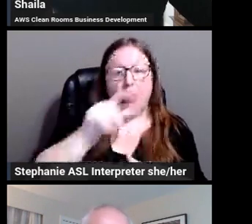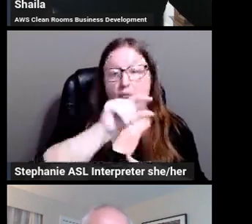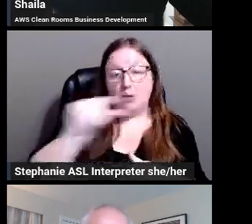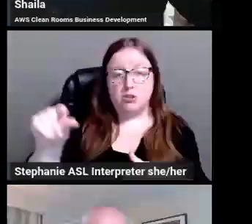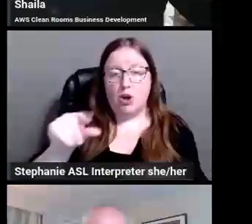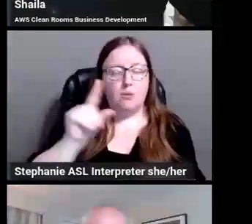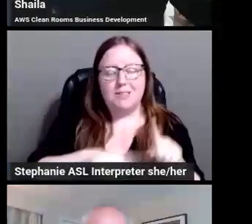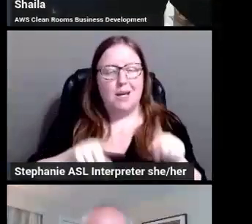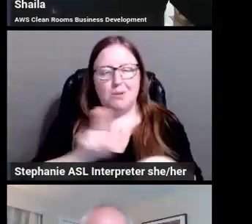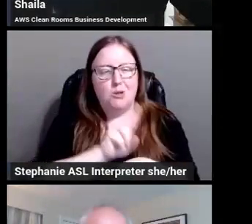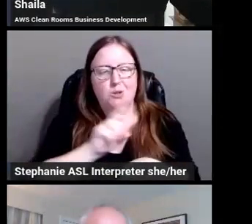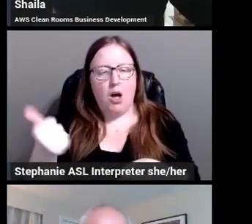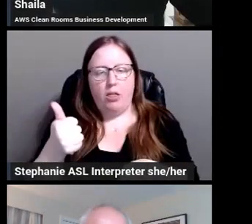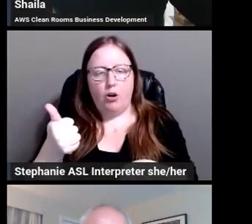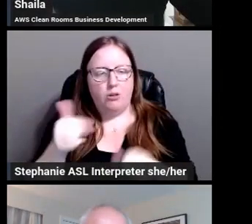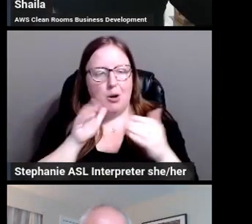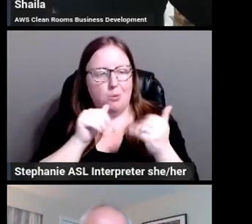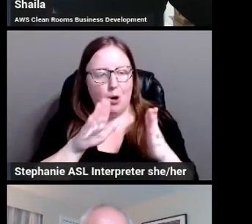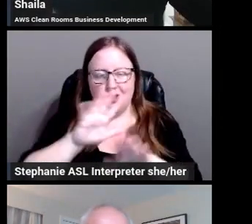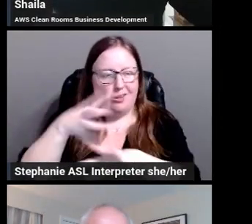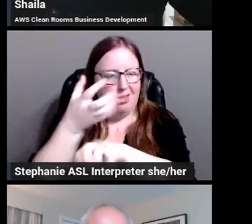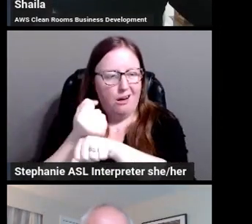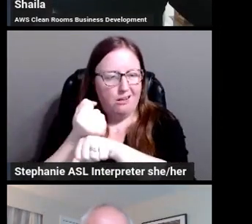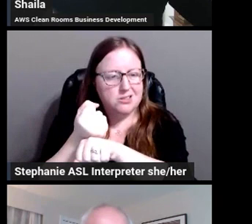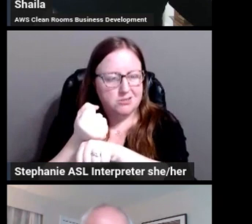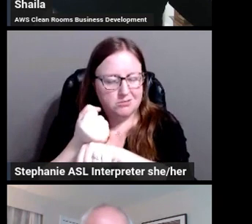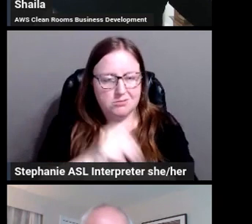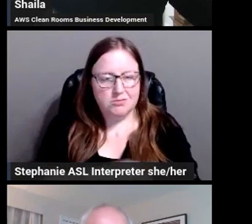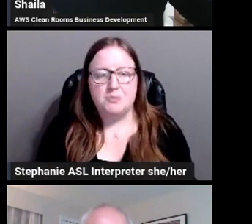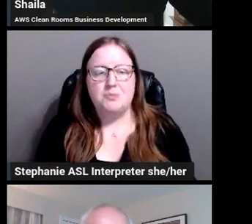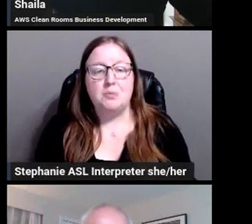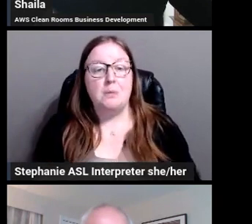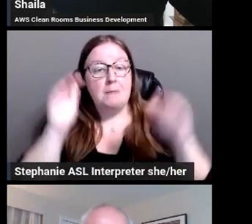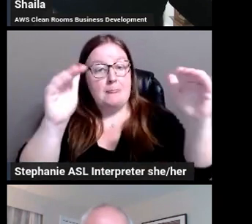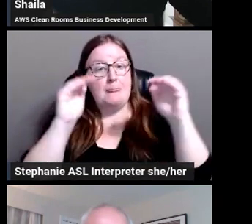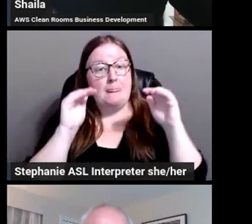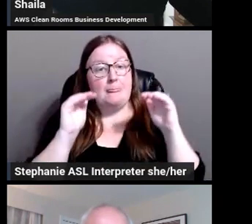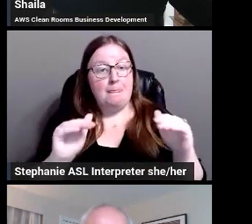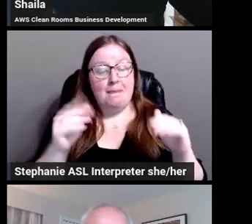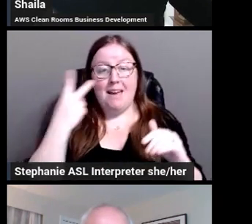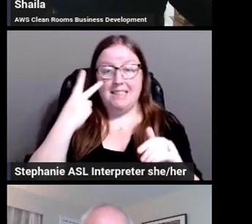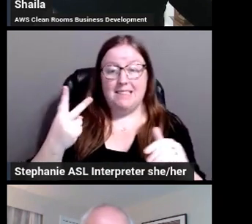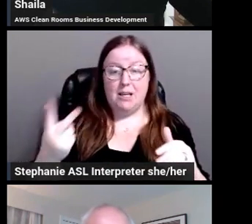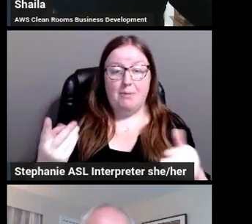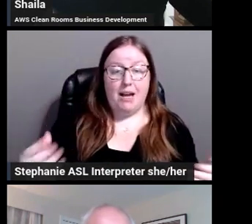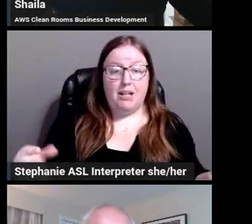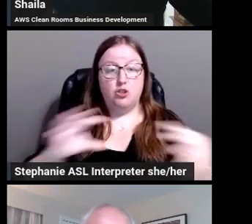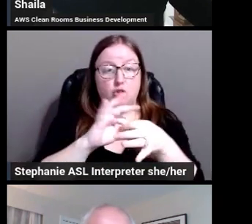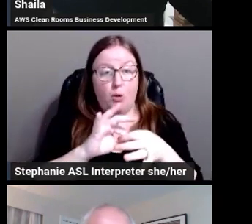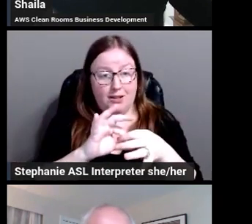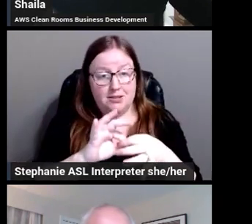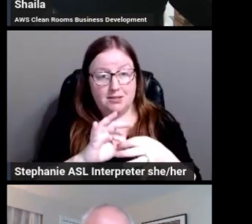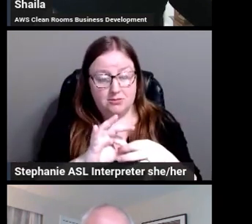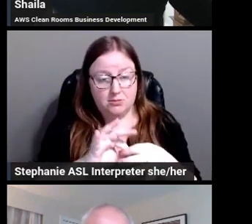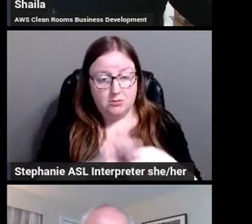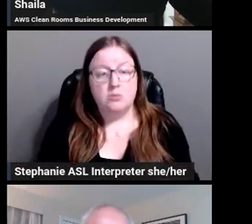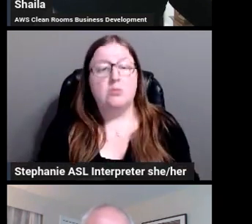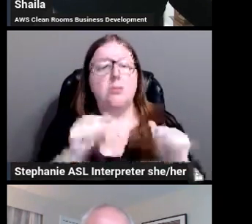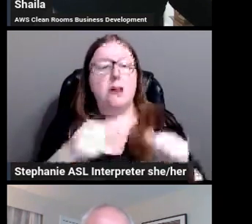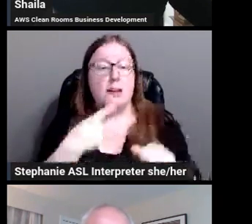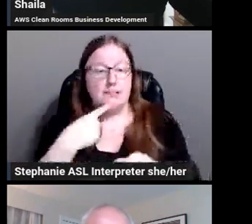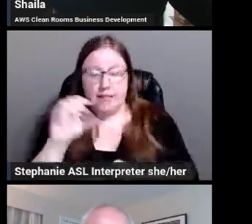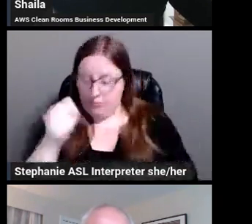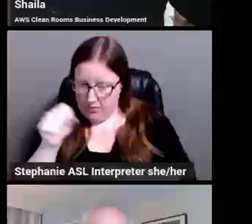other way. They are locked up. Um, I move on and I then go to my join statement, and there I define, yes,